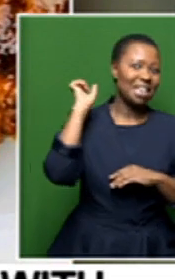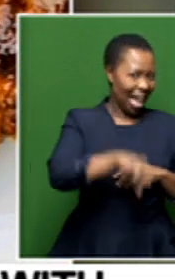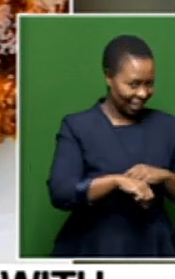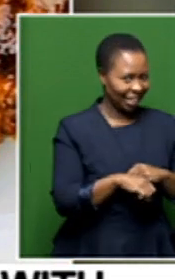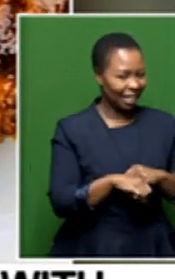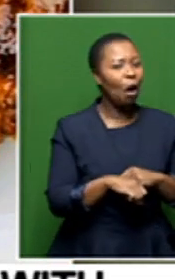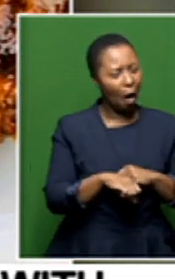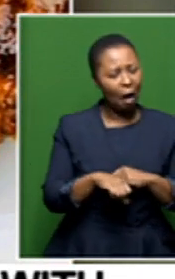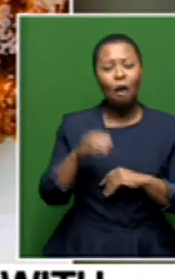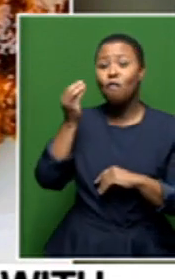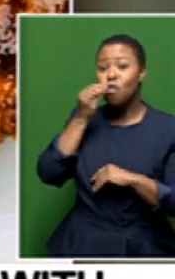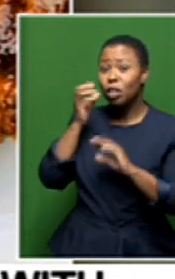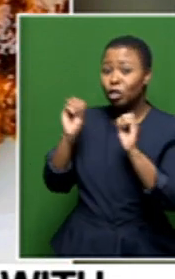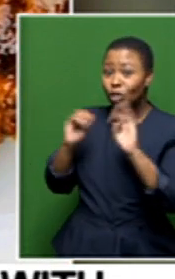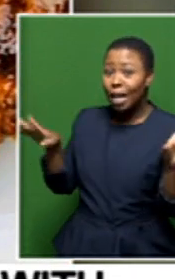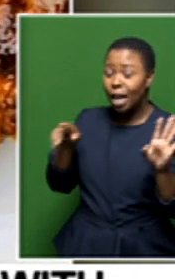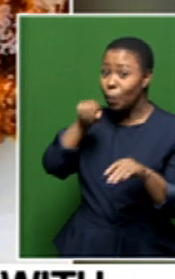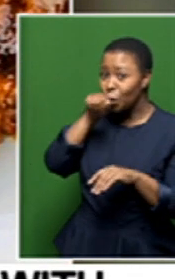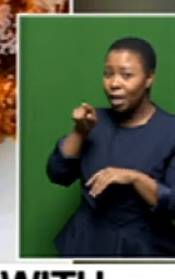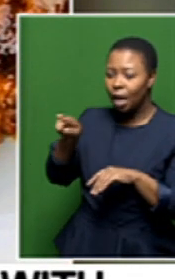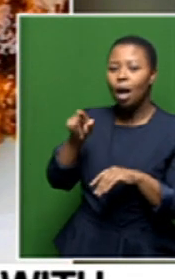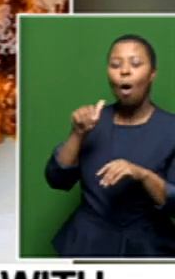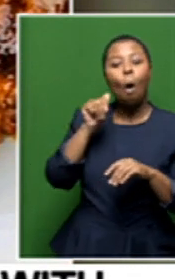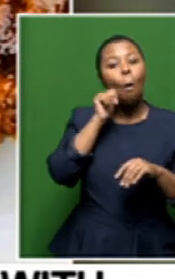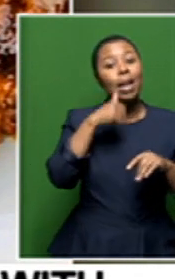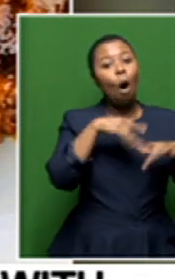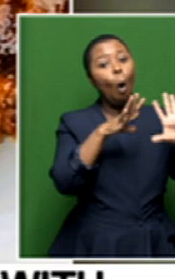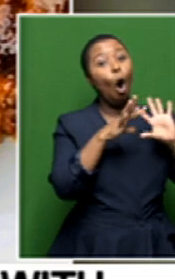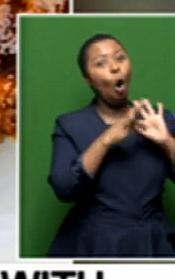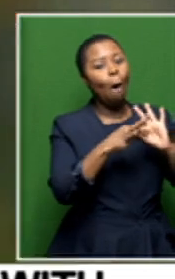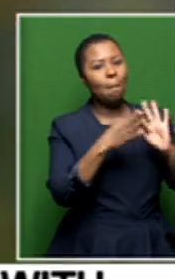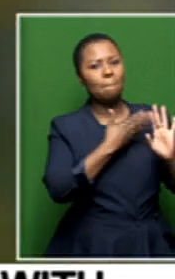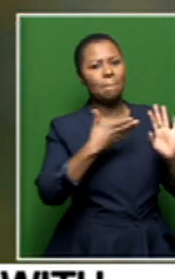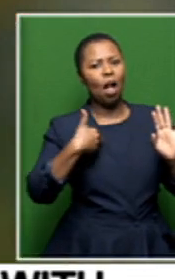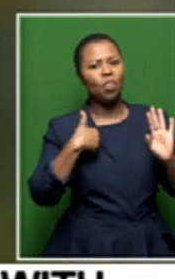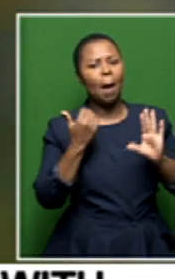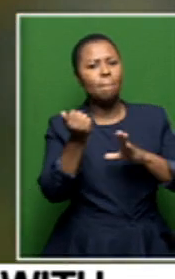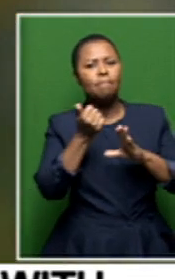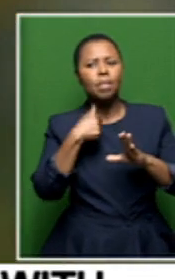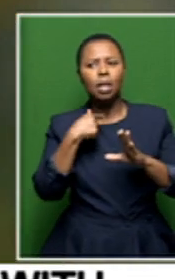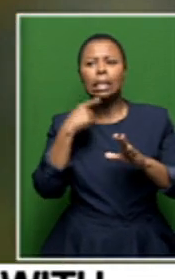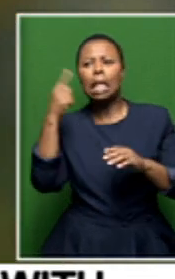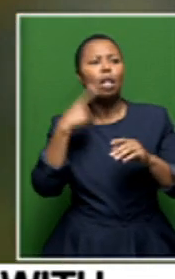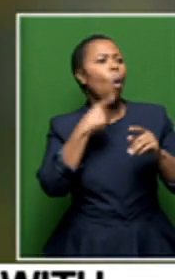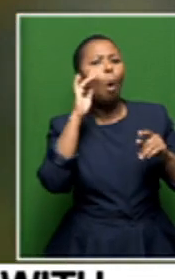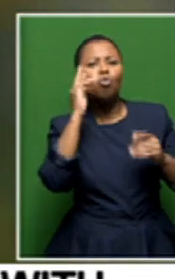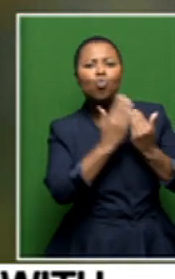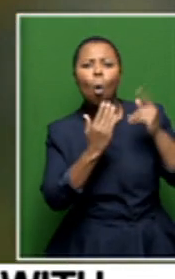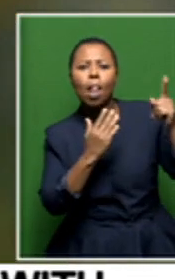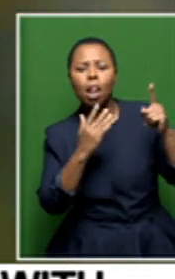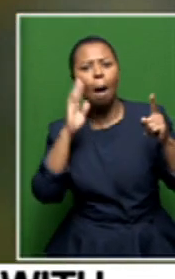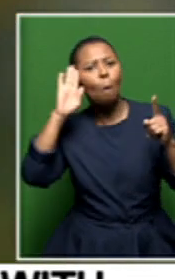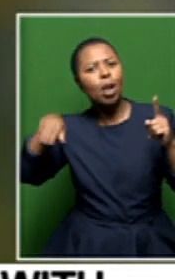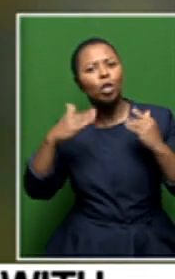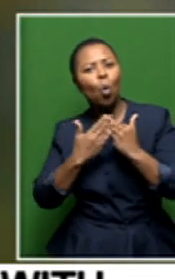your love for food started. Yes, and every time I got home, my mom would make the meals that I would tell her about. Okay. And